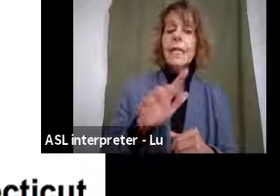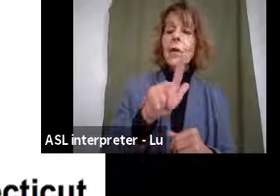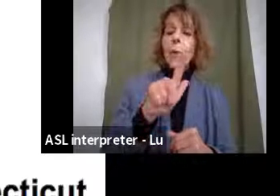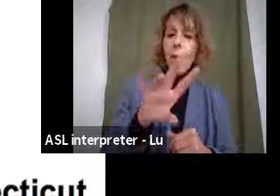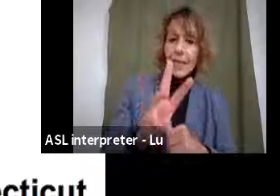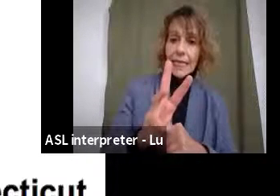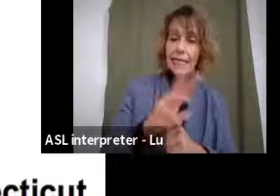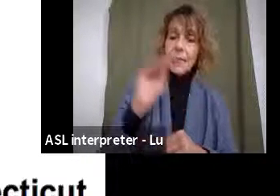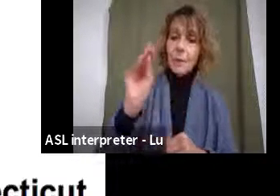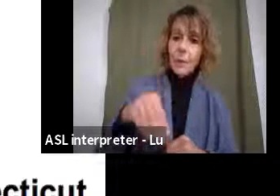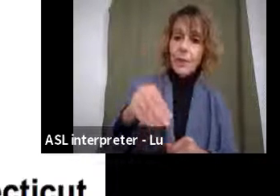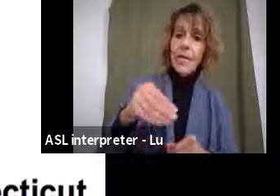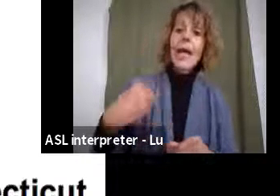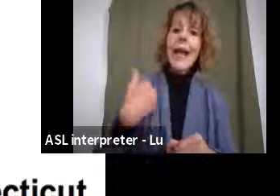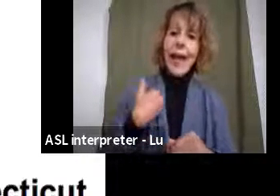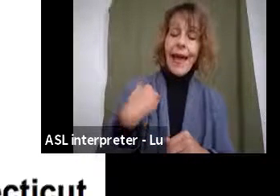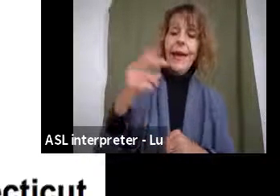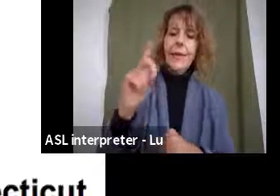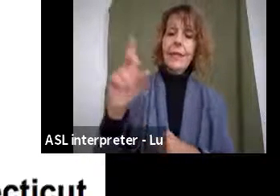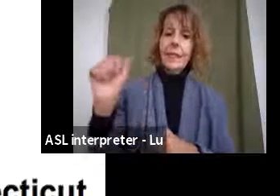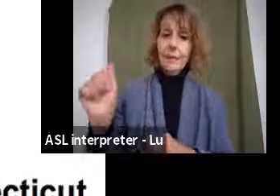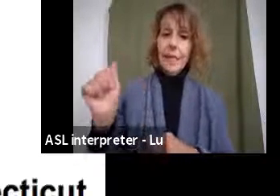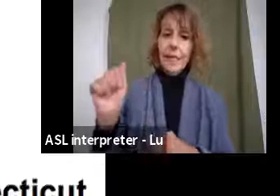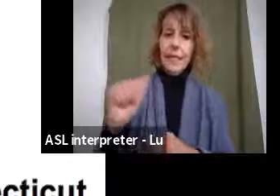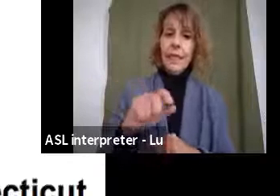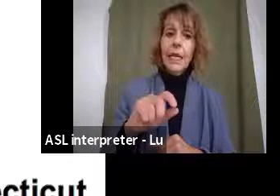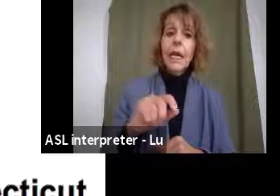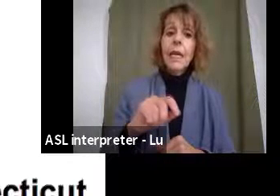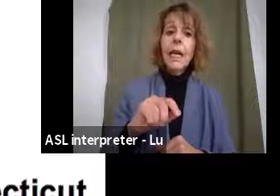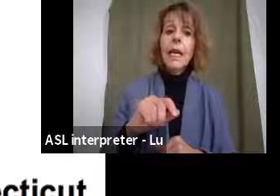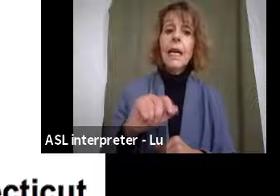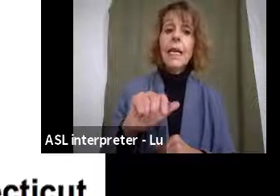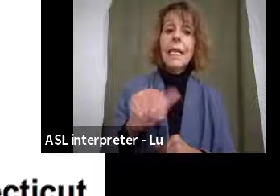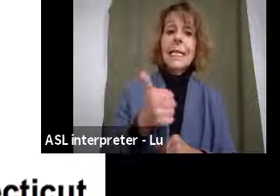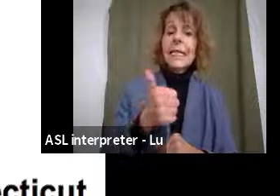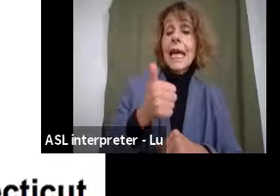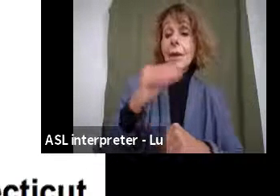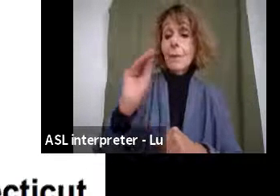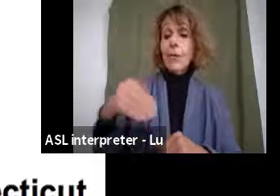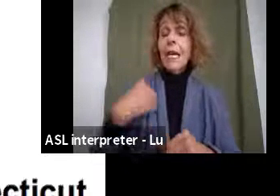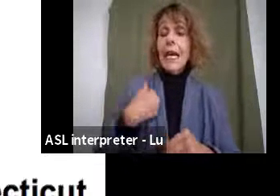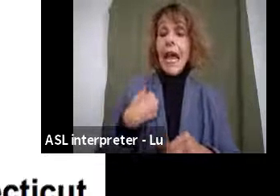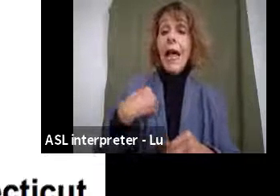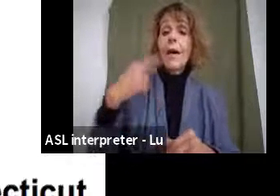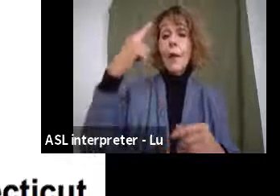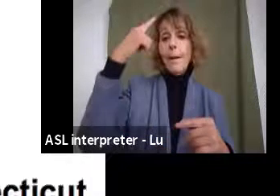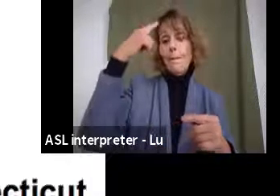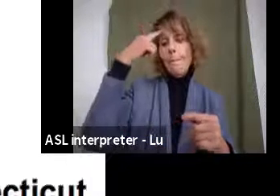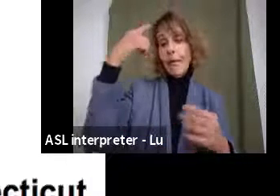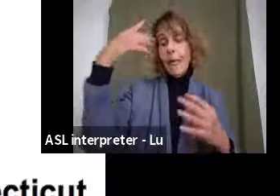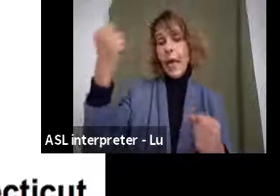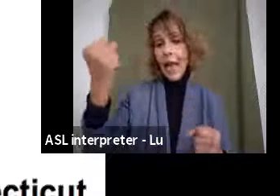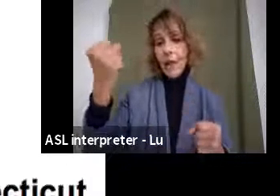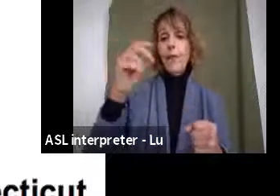health disabilities, but only 1.4% of people use a wheelchair. And